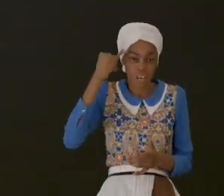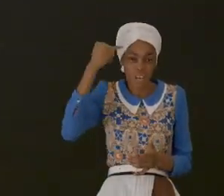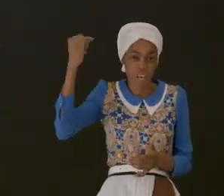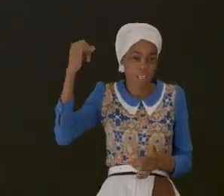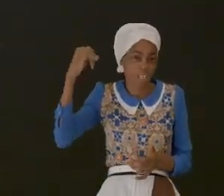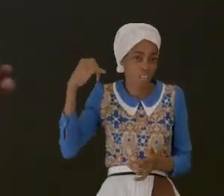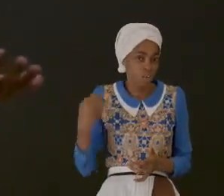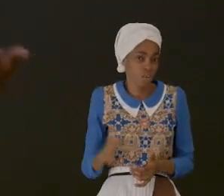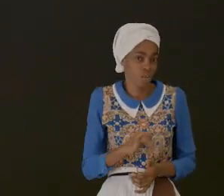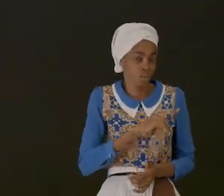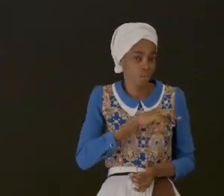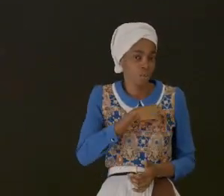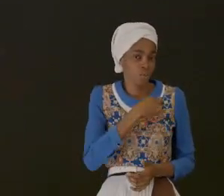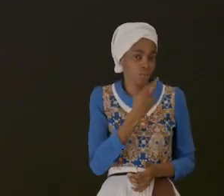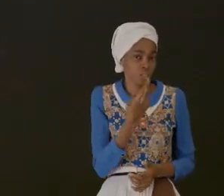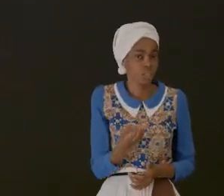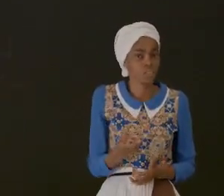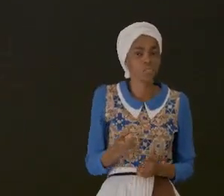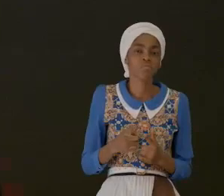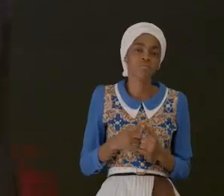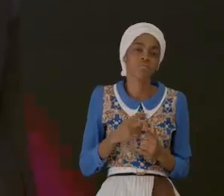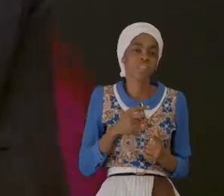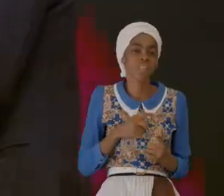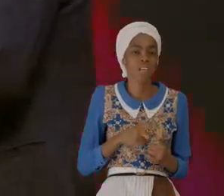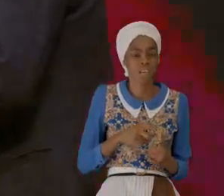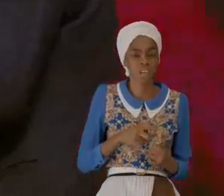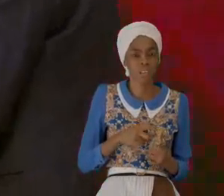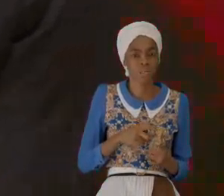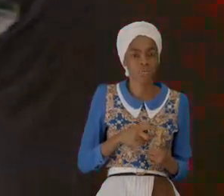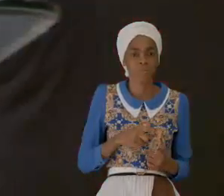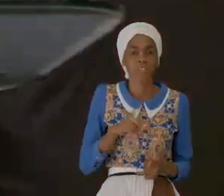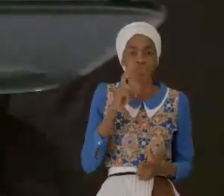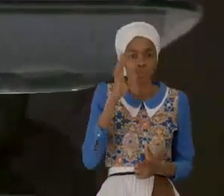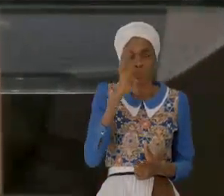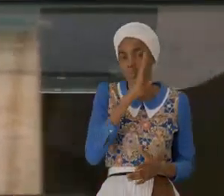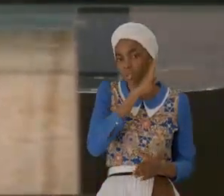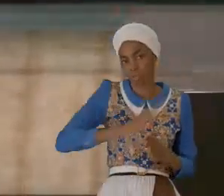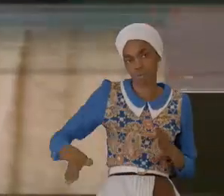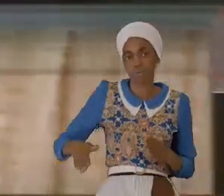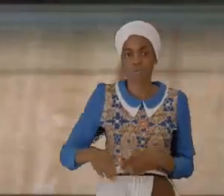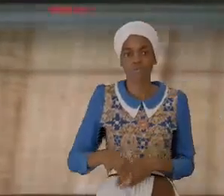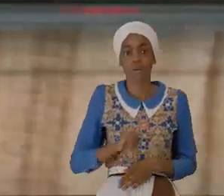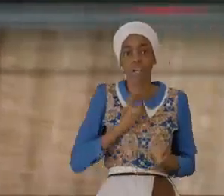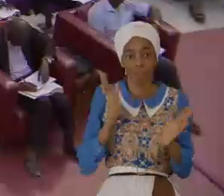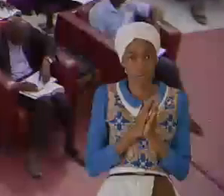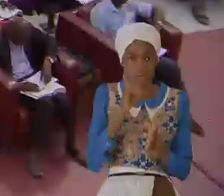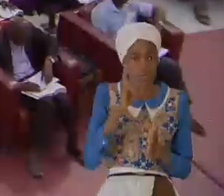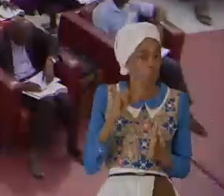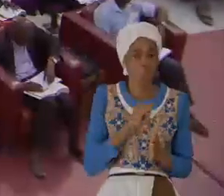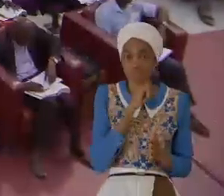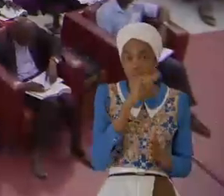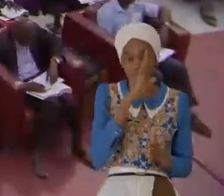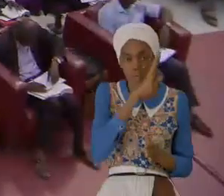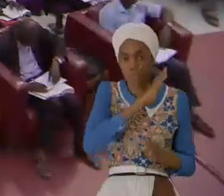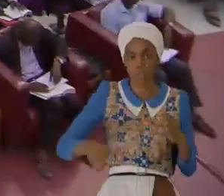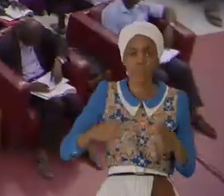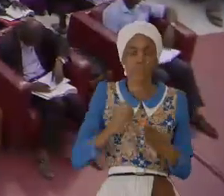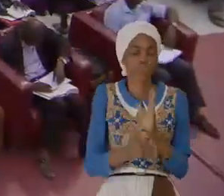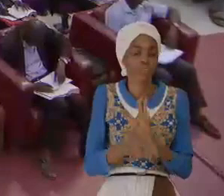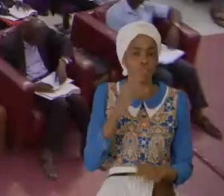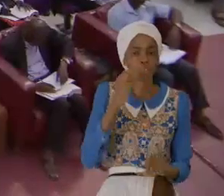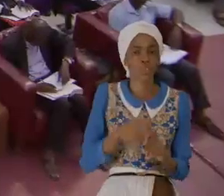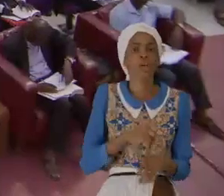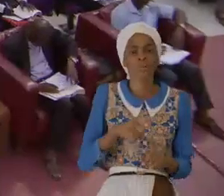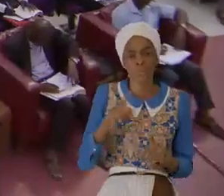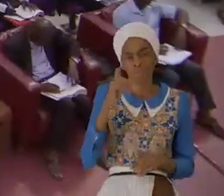religion, then you'll be cut off. I pray you'll not be cut off. But you know,